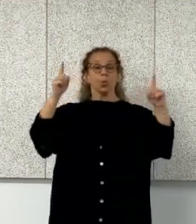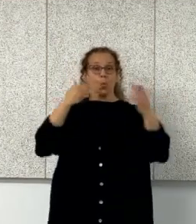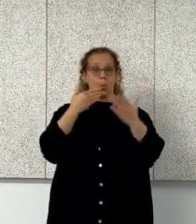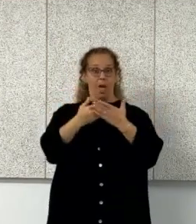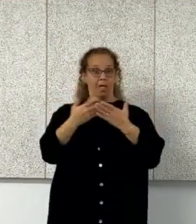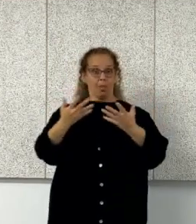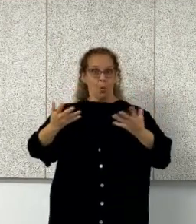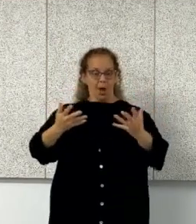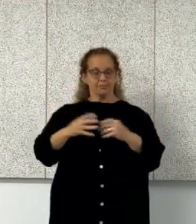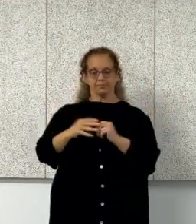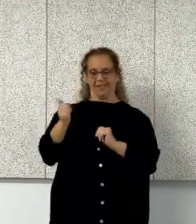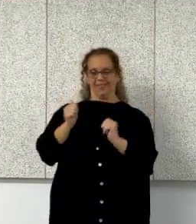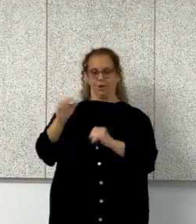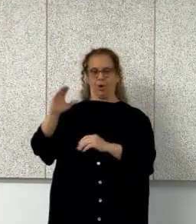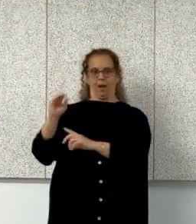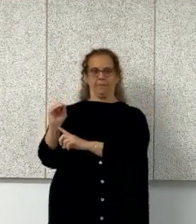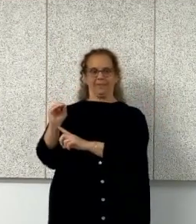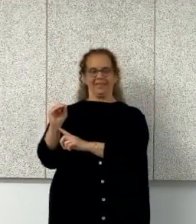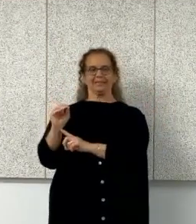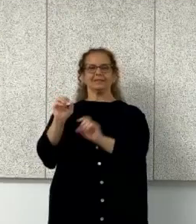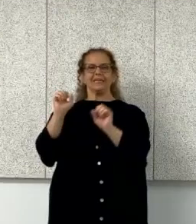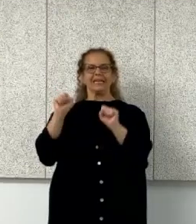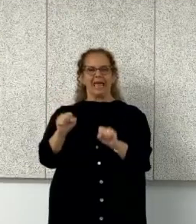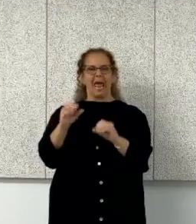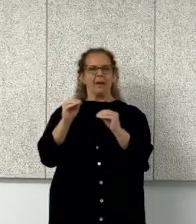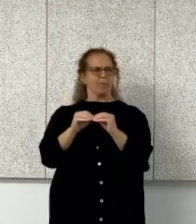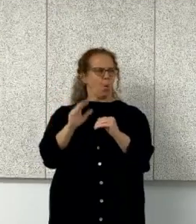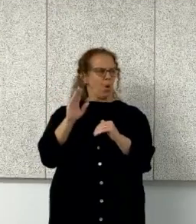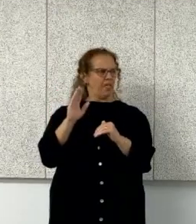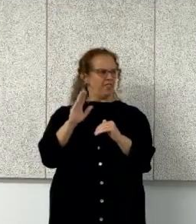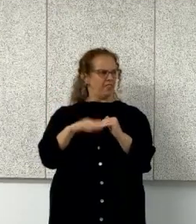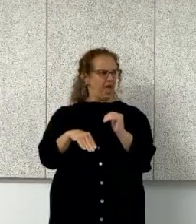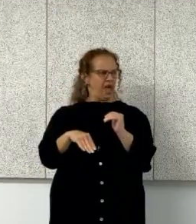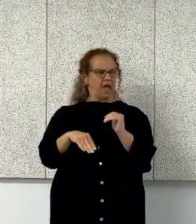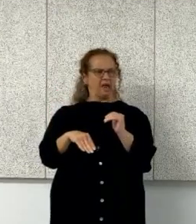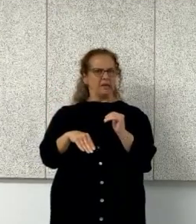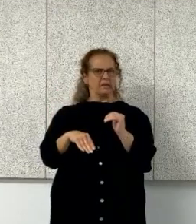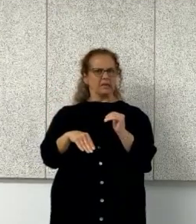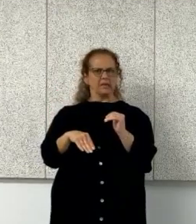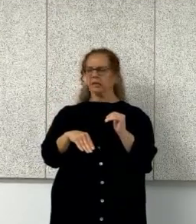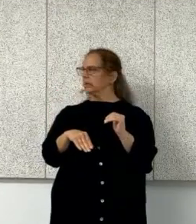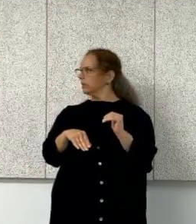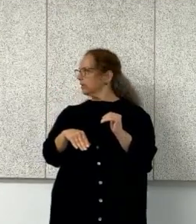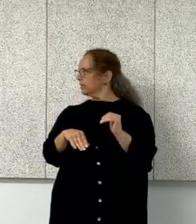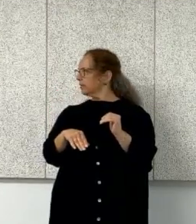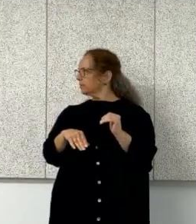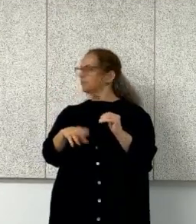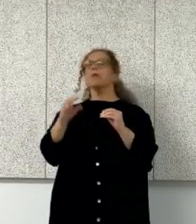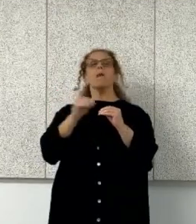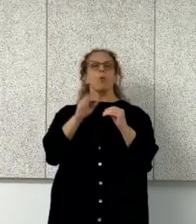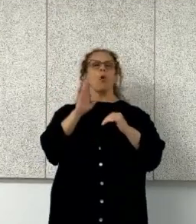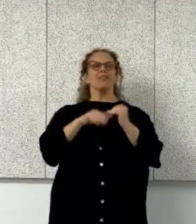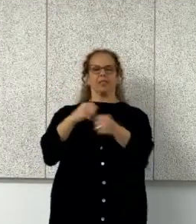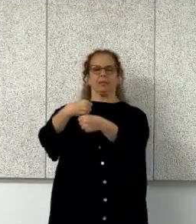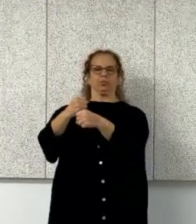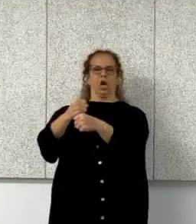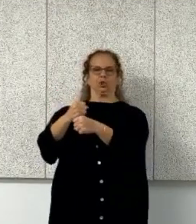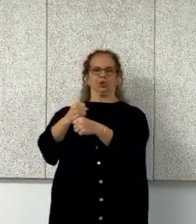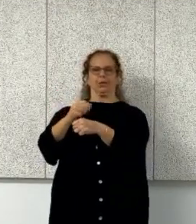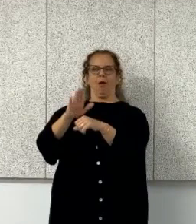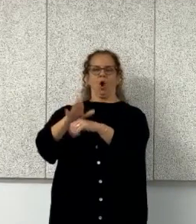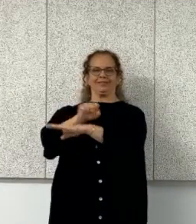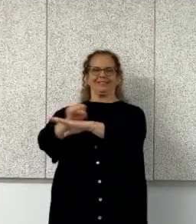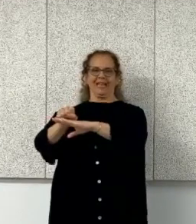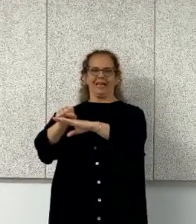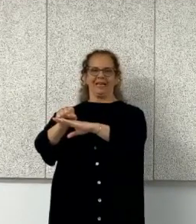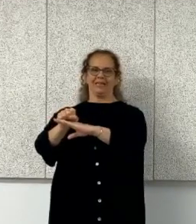organizations, theater companies can be more than just a theater company. Mm-hmm. When their relevance is far beyond the work that's happening on stage and ripples into the